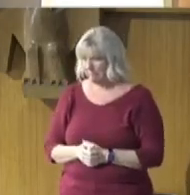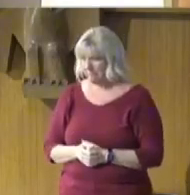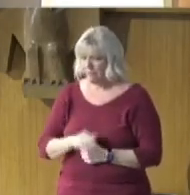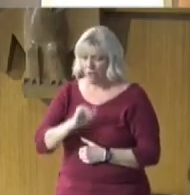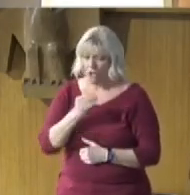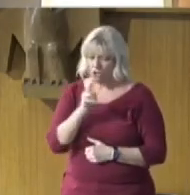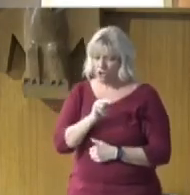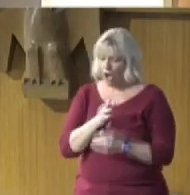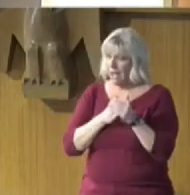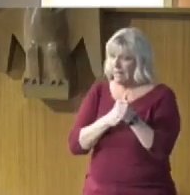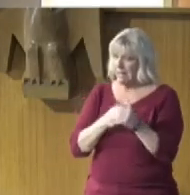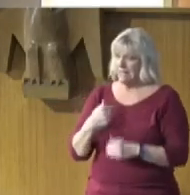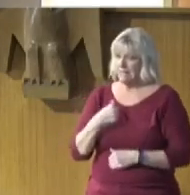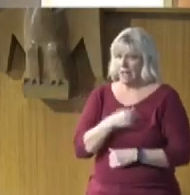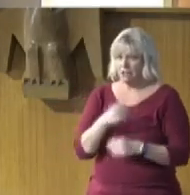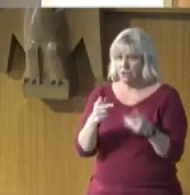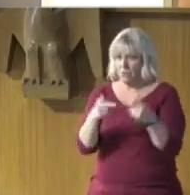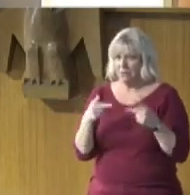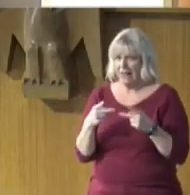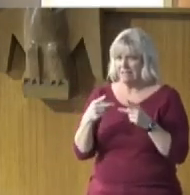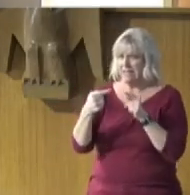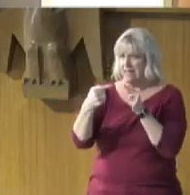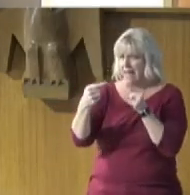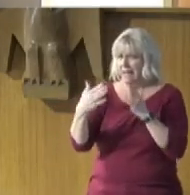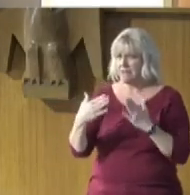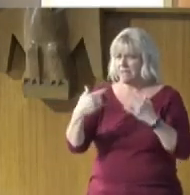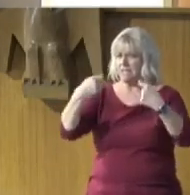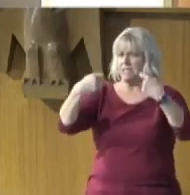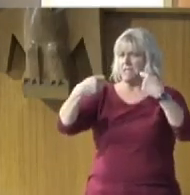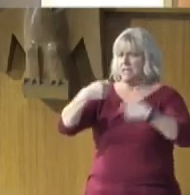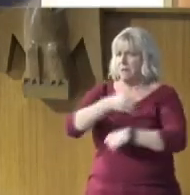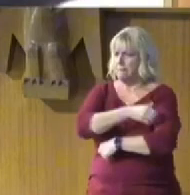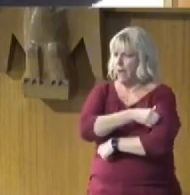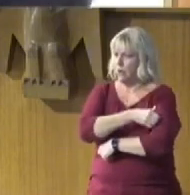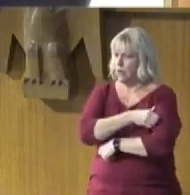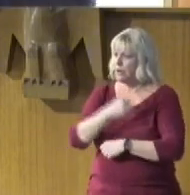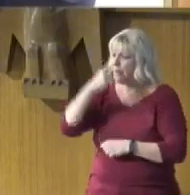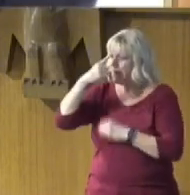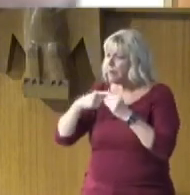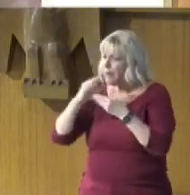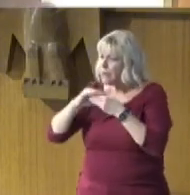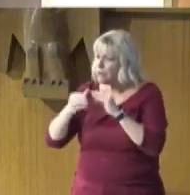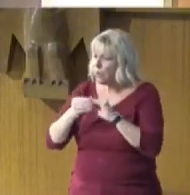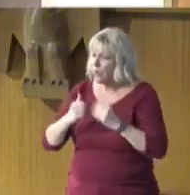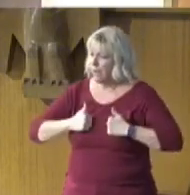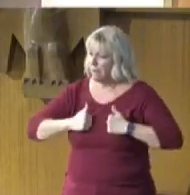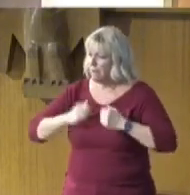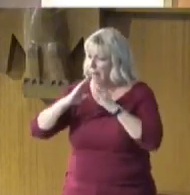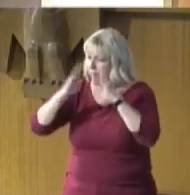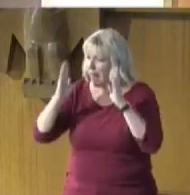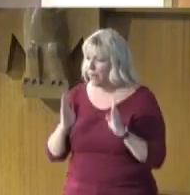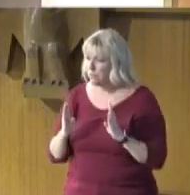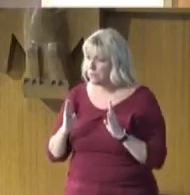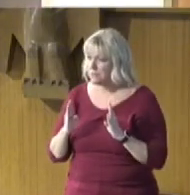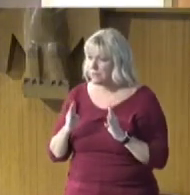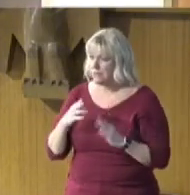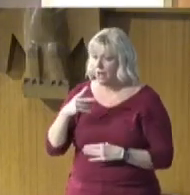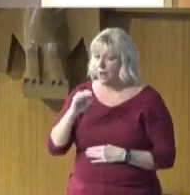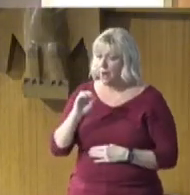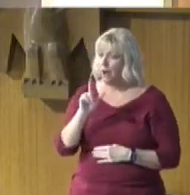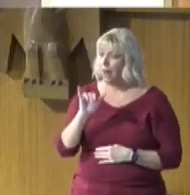where our enemies still have power over us. Think about that story at the bathhouse. What if Polycarp loved taking